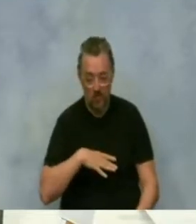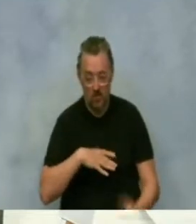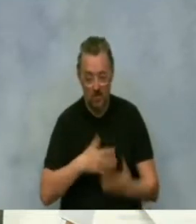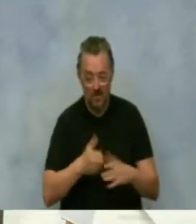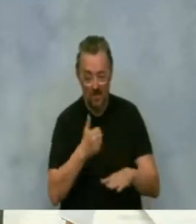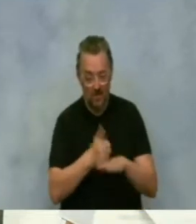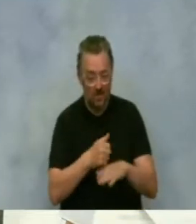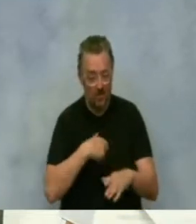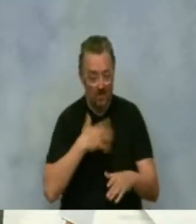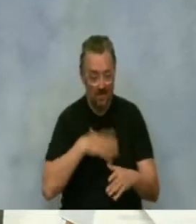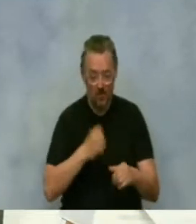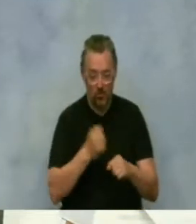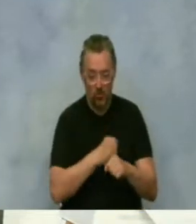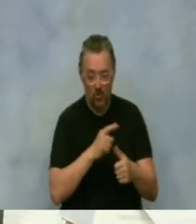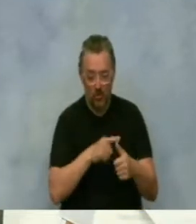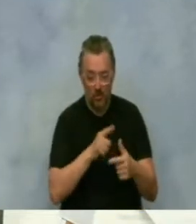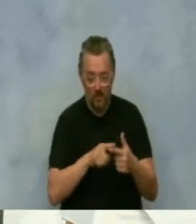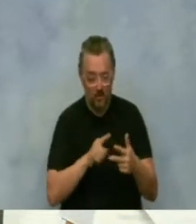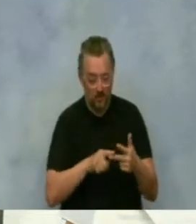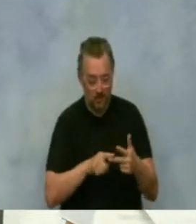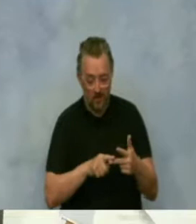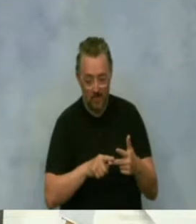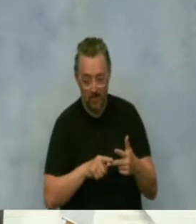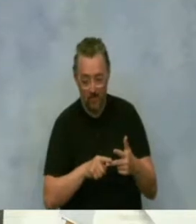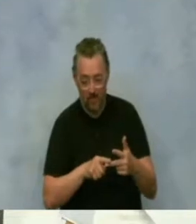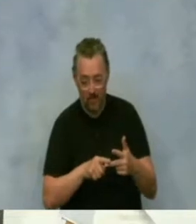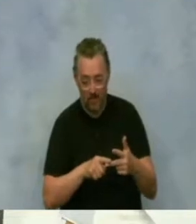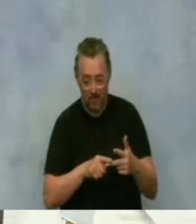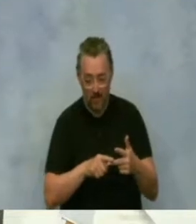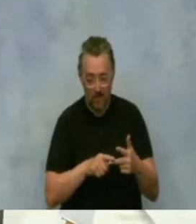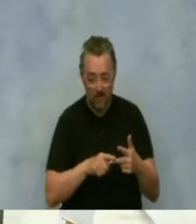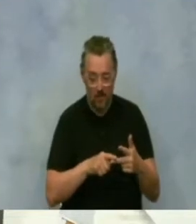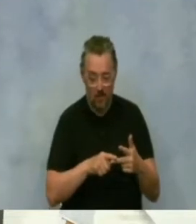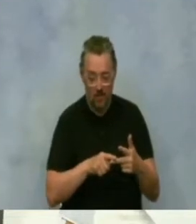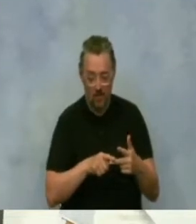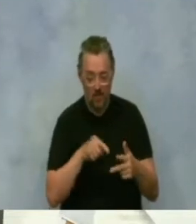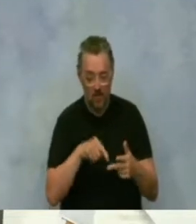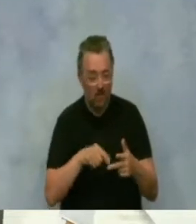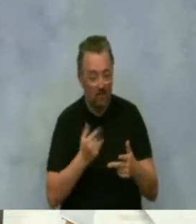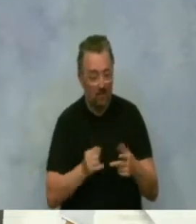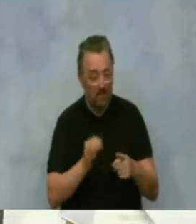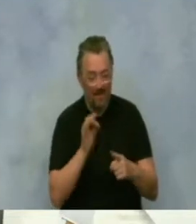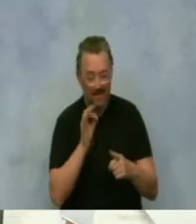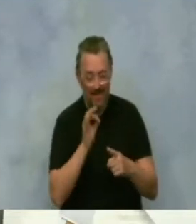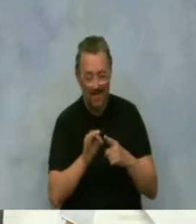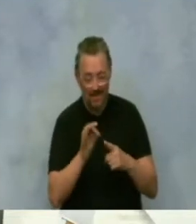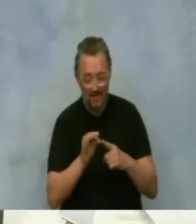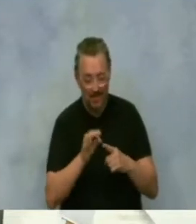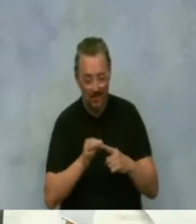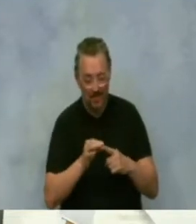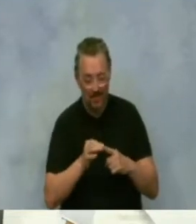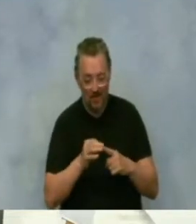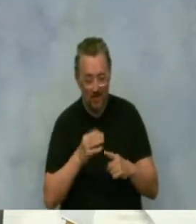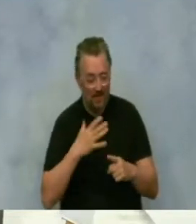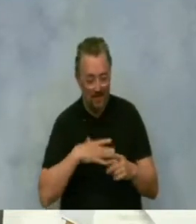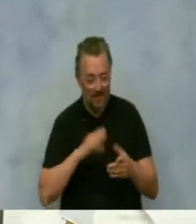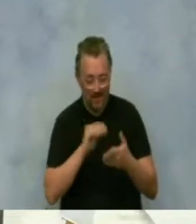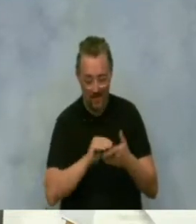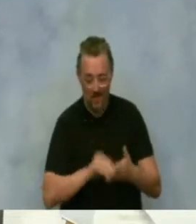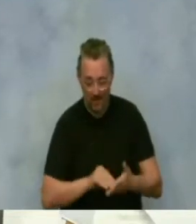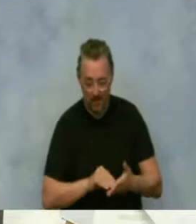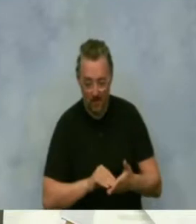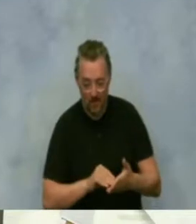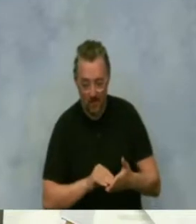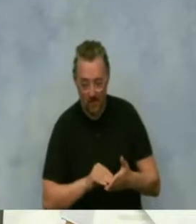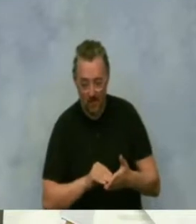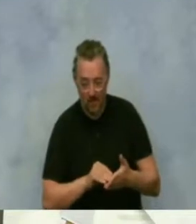do this. It's there. It provides a range of different purposes, but certainly this is a specific one when we actually get the comparative information against a limited number of